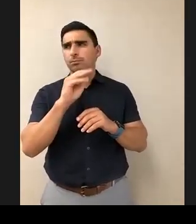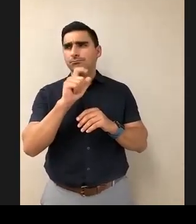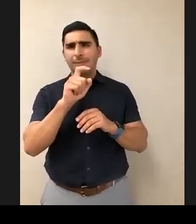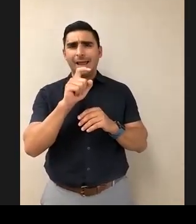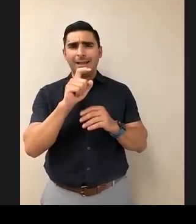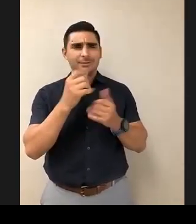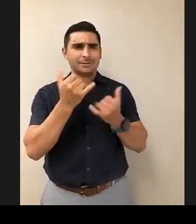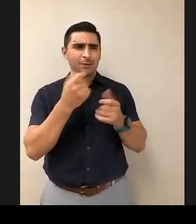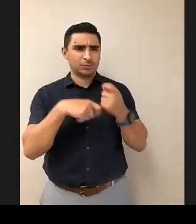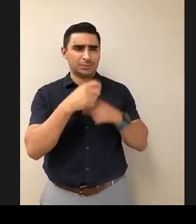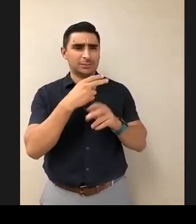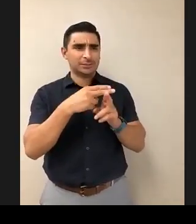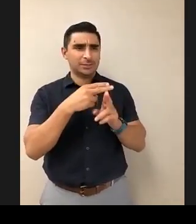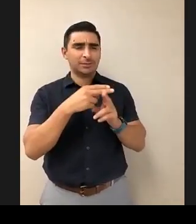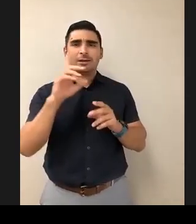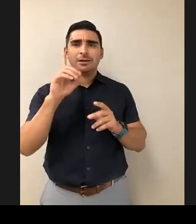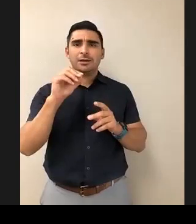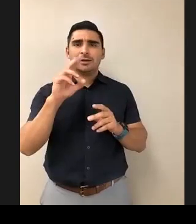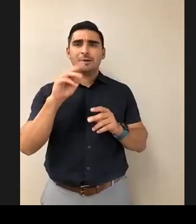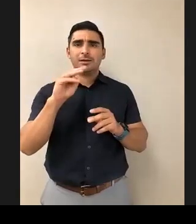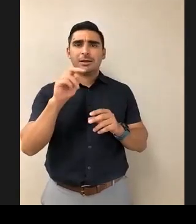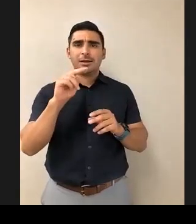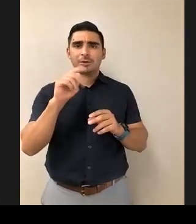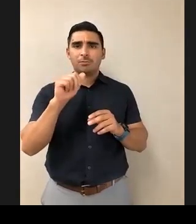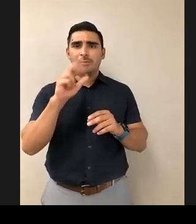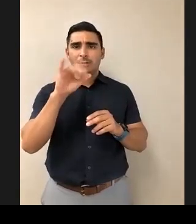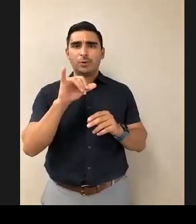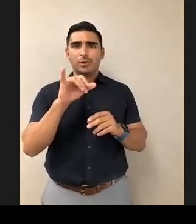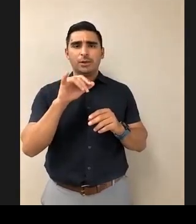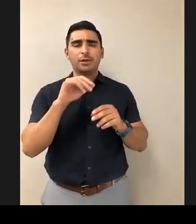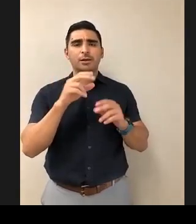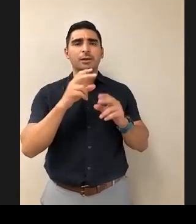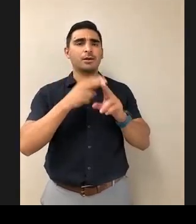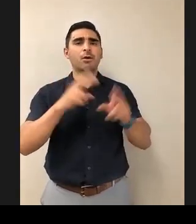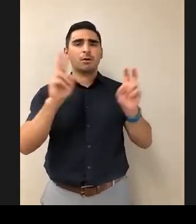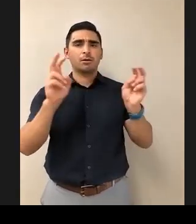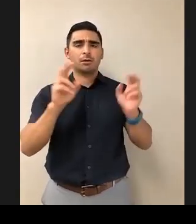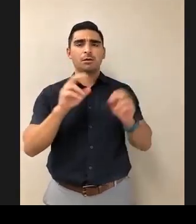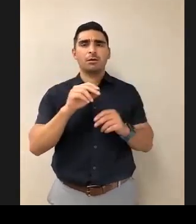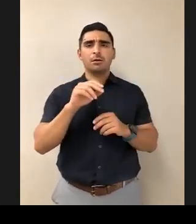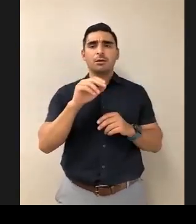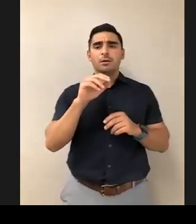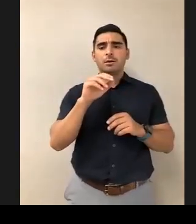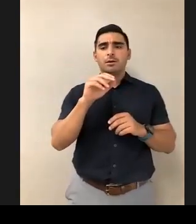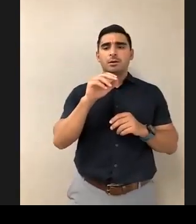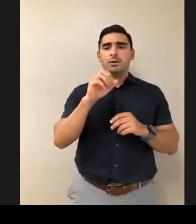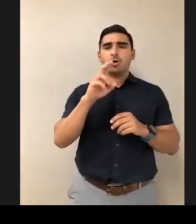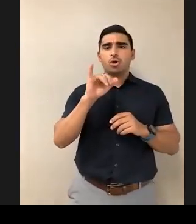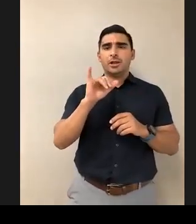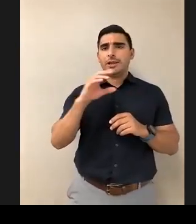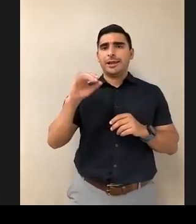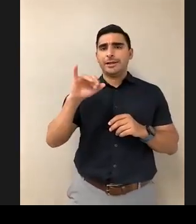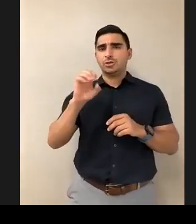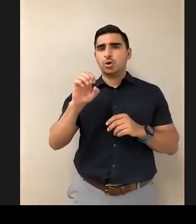it now, called Ernie and Joe. And it is about 2 officers